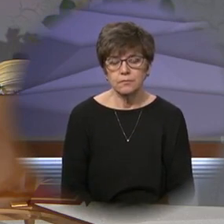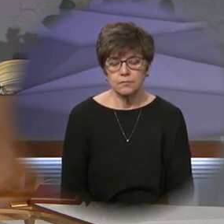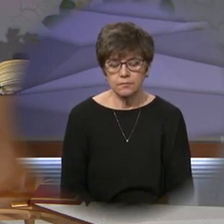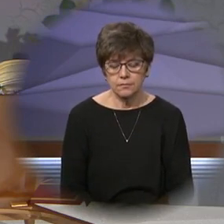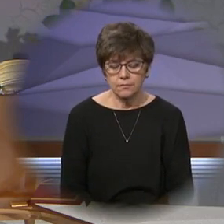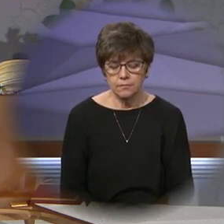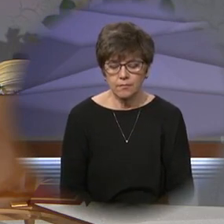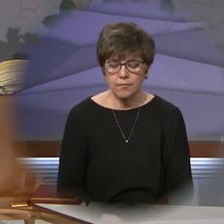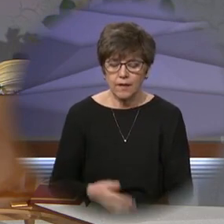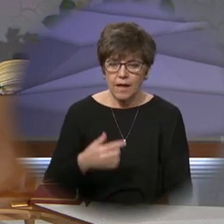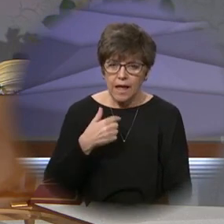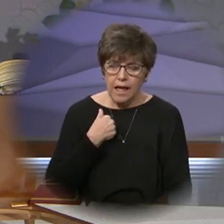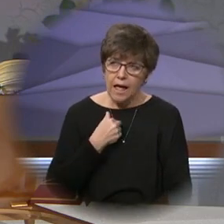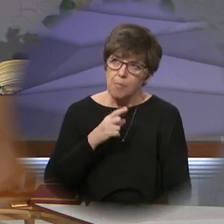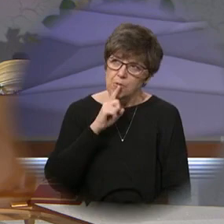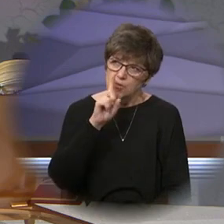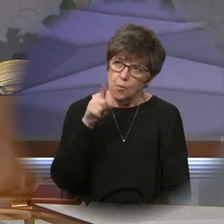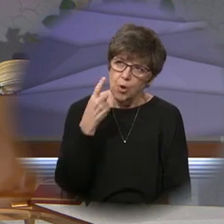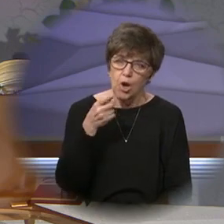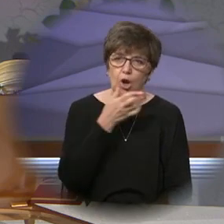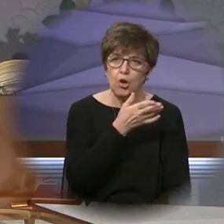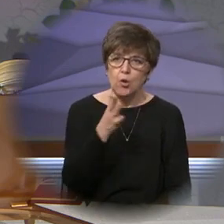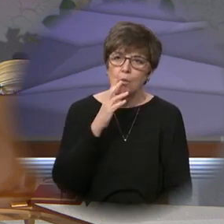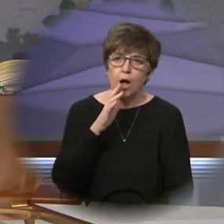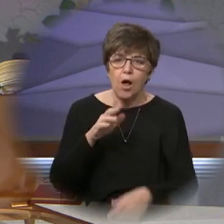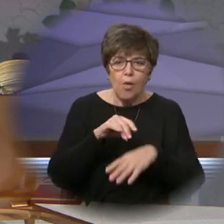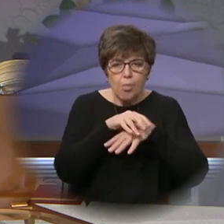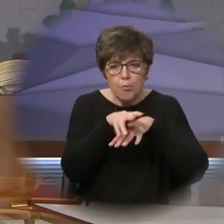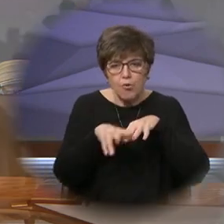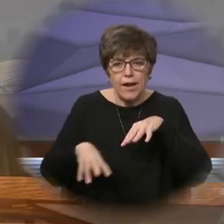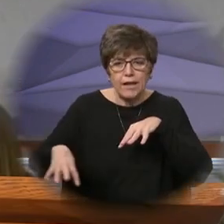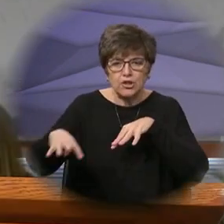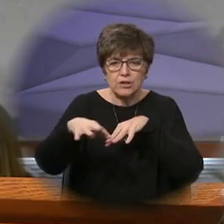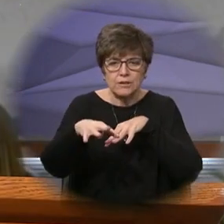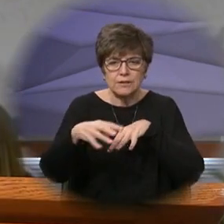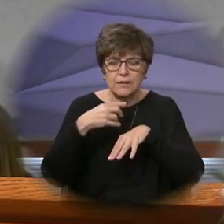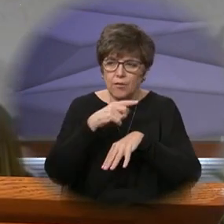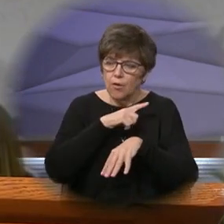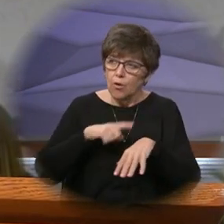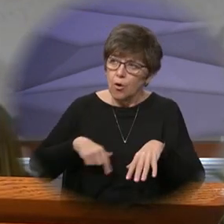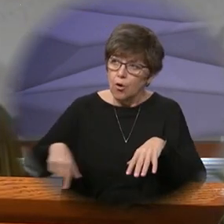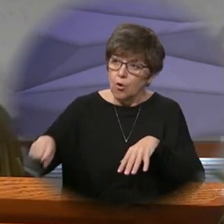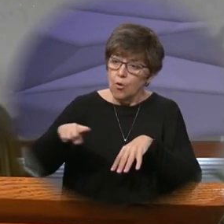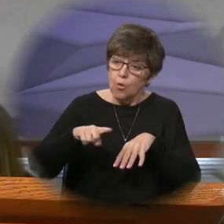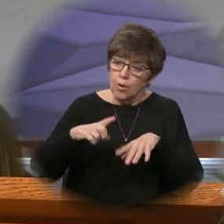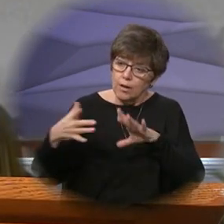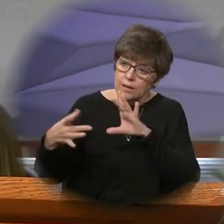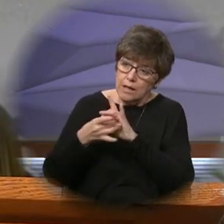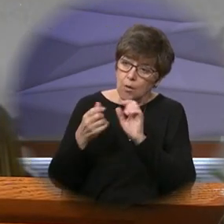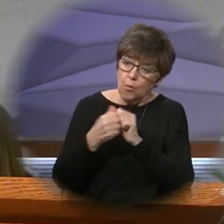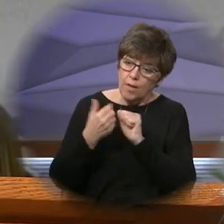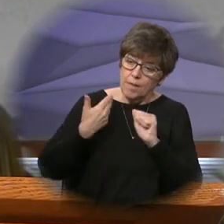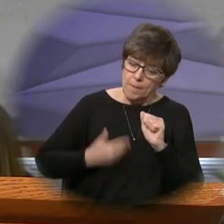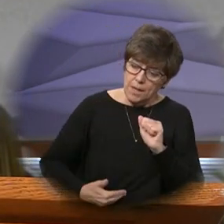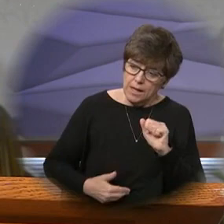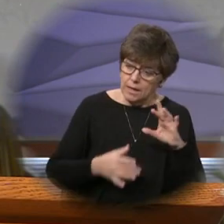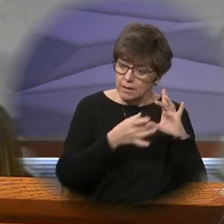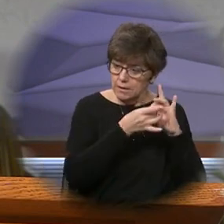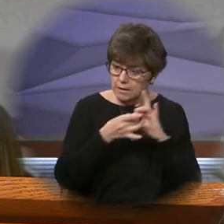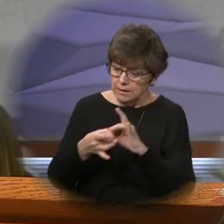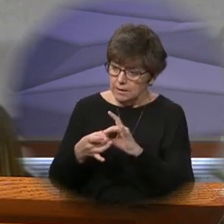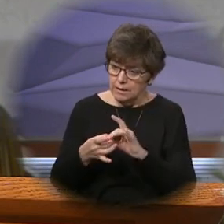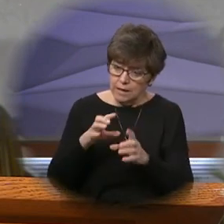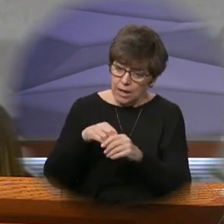I am the true vine, and you are the branches, says the Lord. Whoever remains in me, and I in